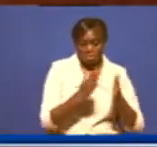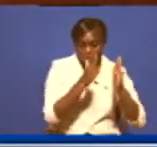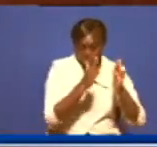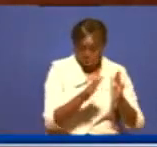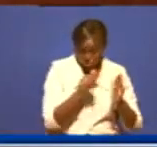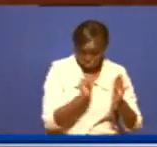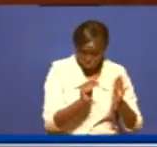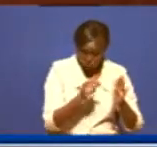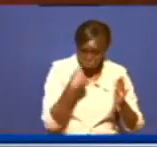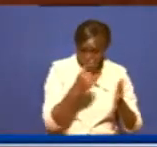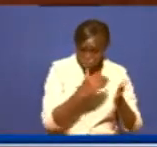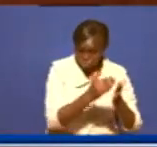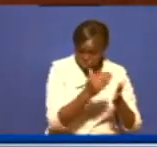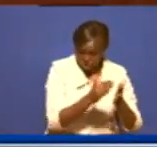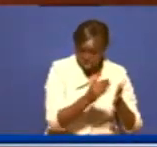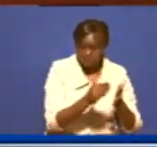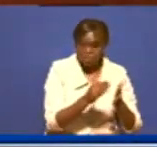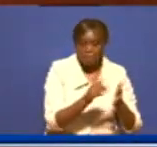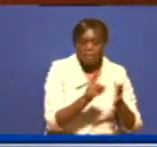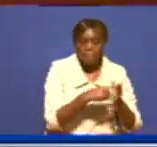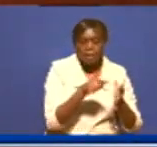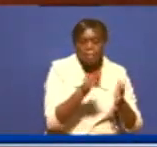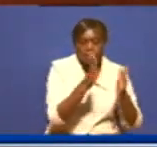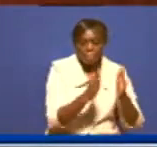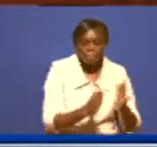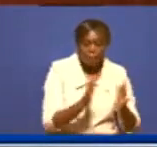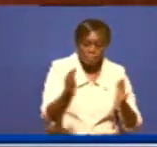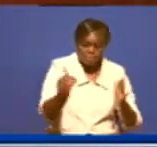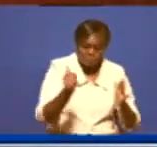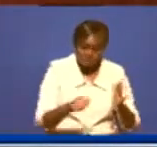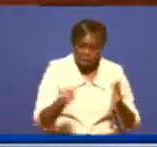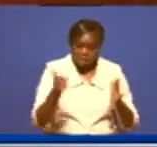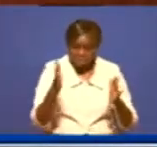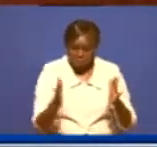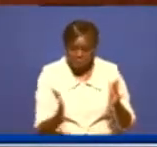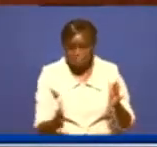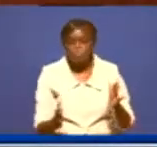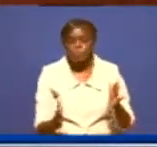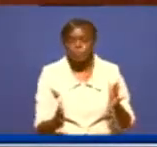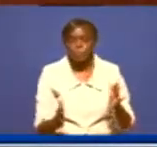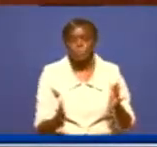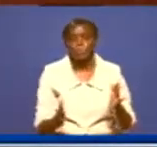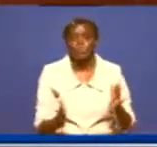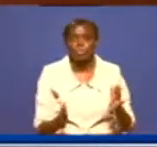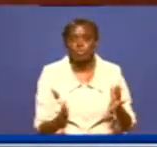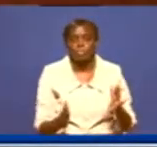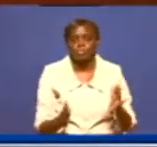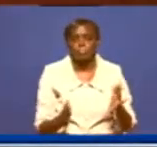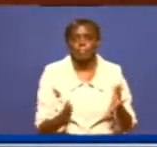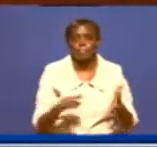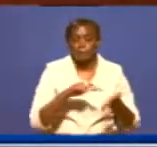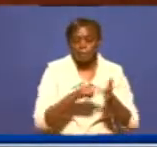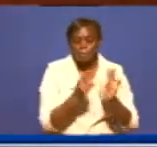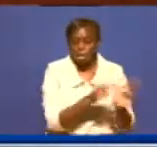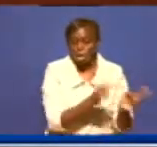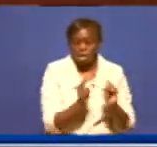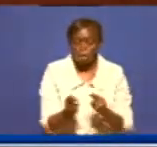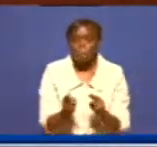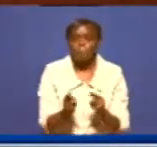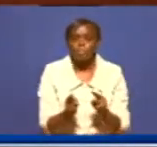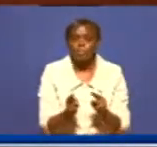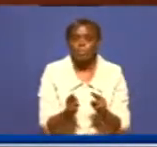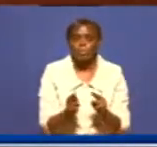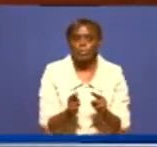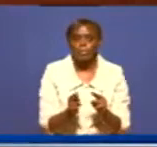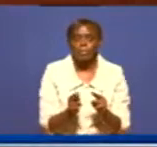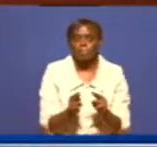I think the biggest victims of this such insisted there was assignment and subletting, Madam Speaker, is normally municipal